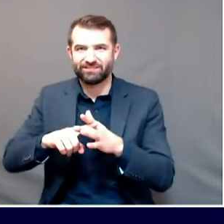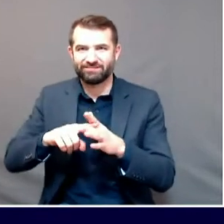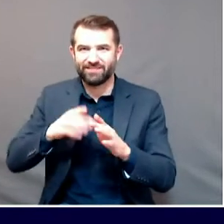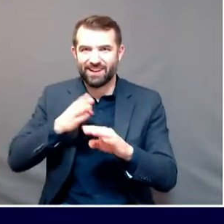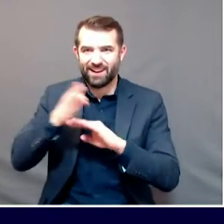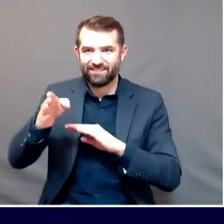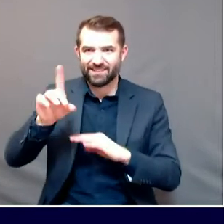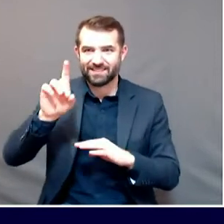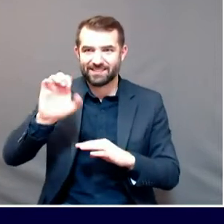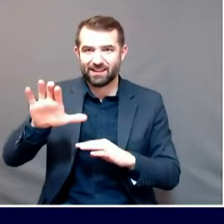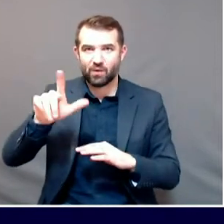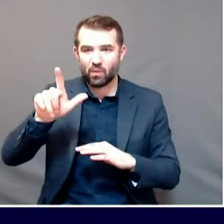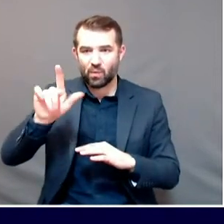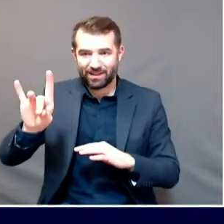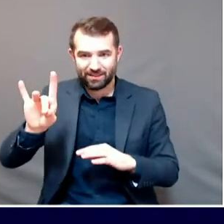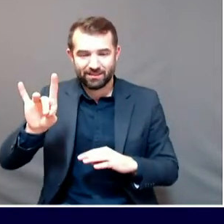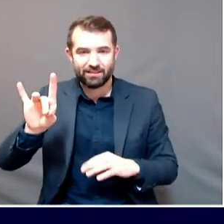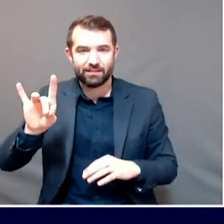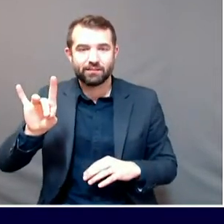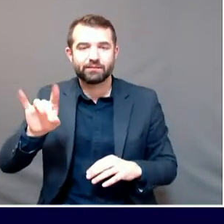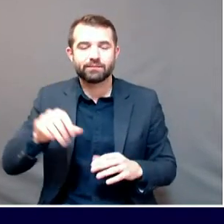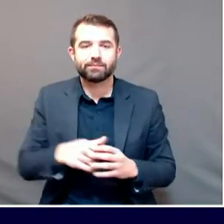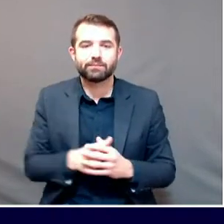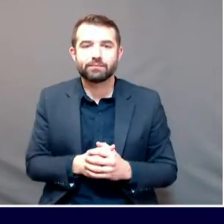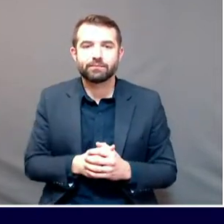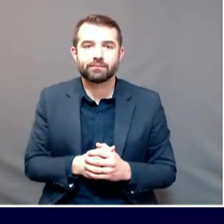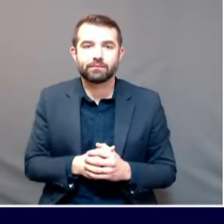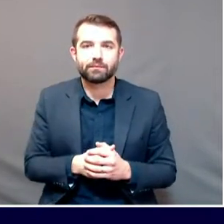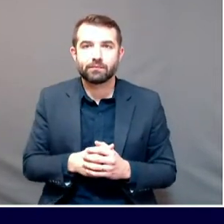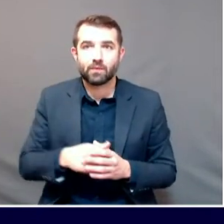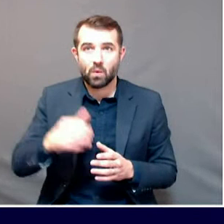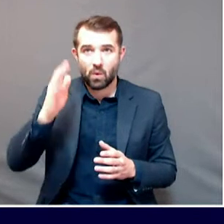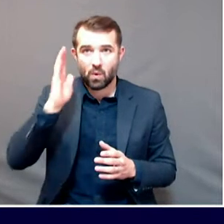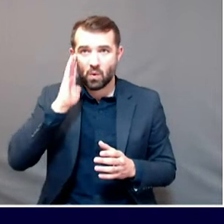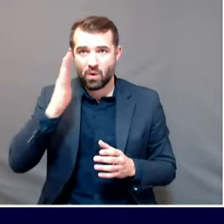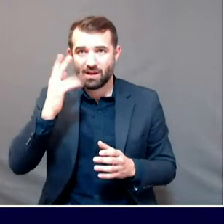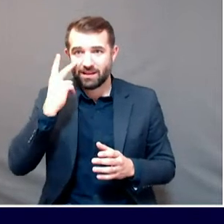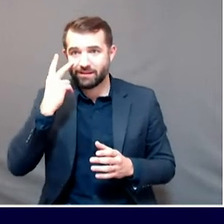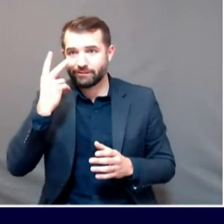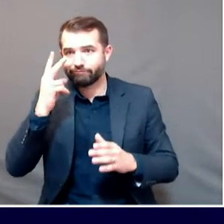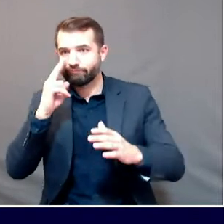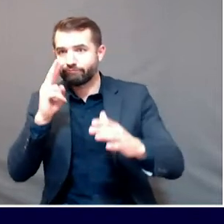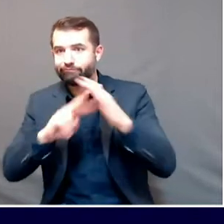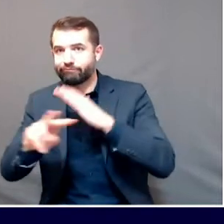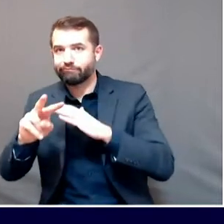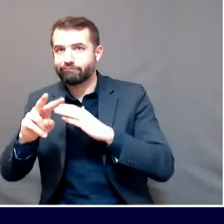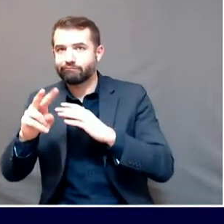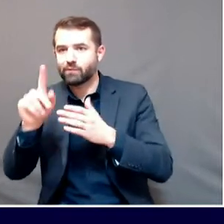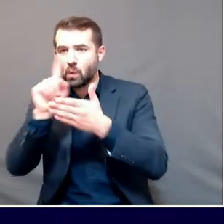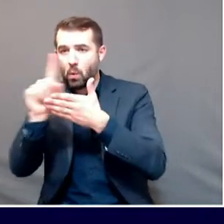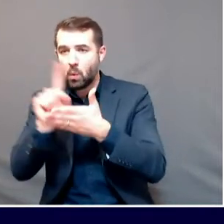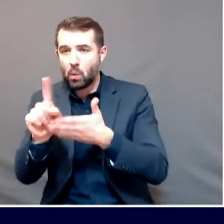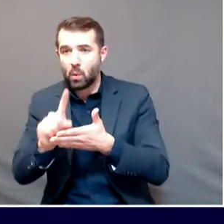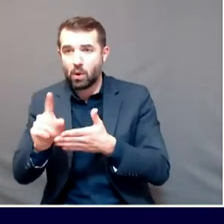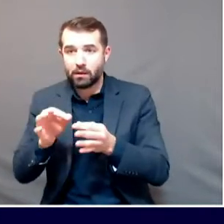you said like that they would probably be delayed by a week. So is that correct? Those will now be starting like the first week of January?